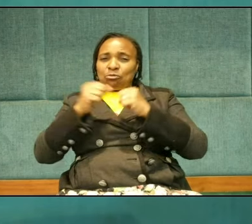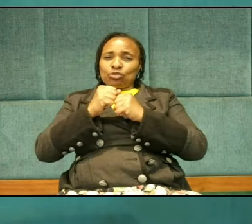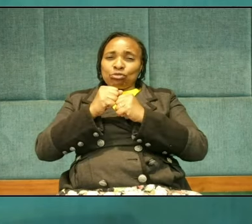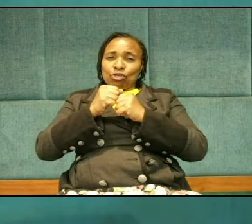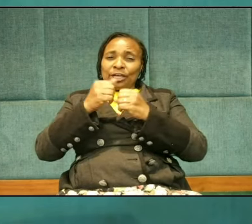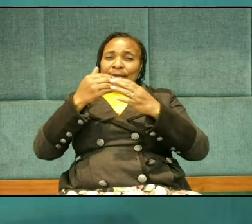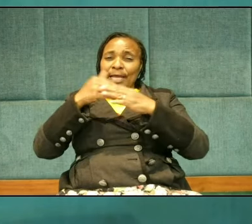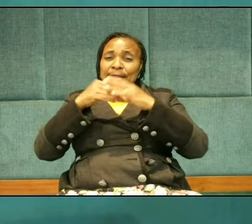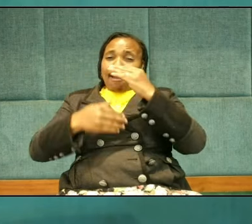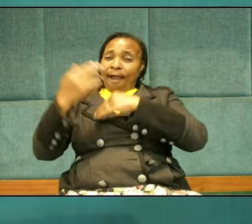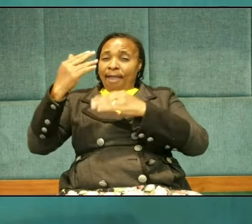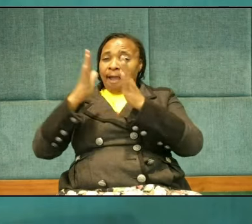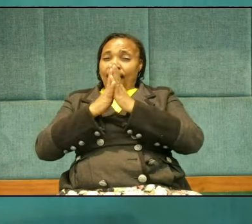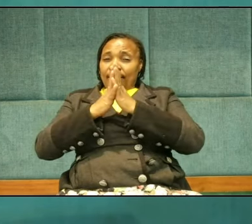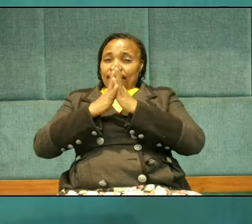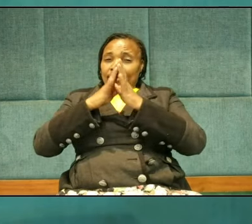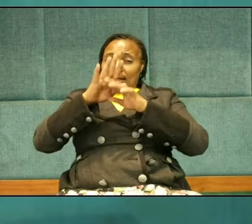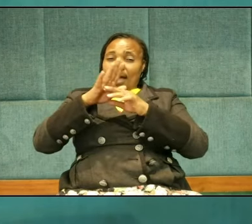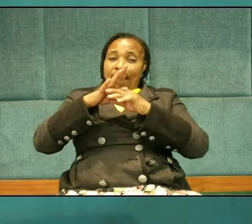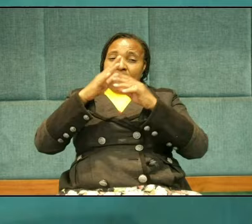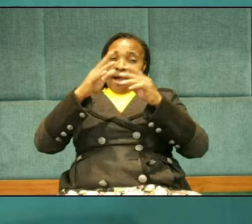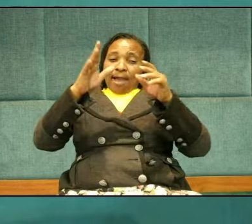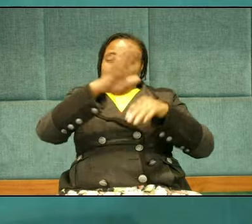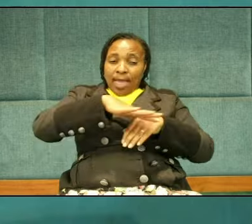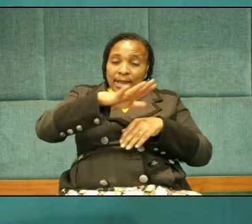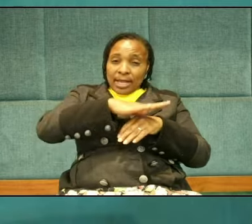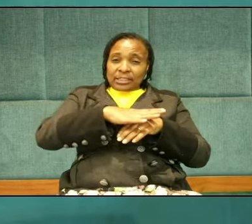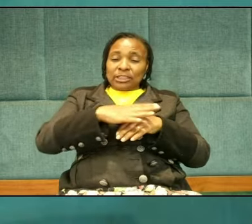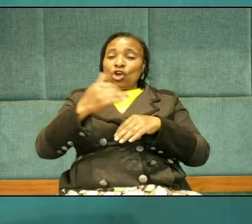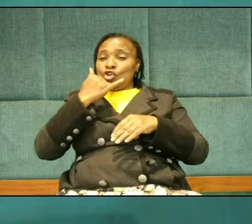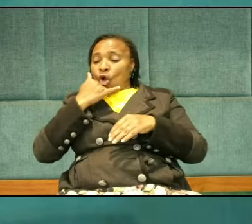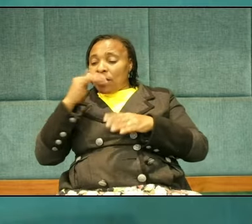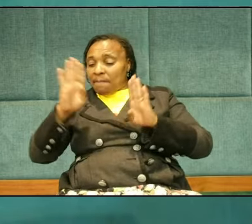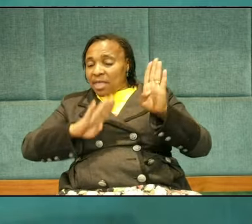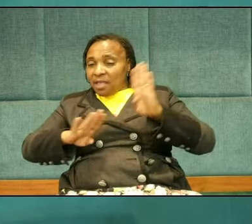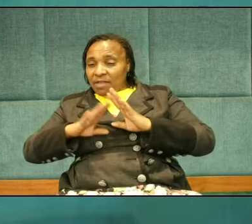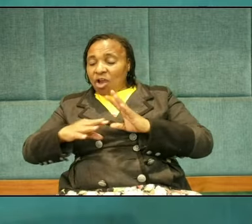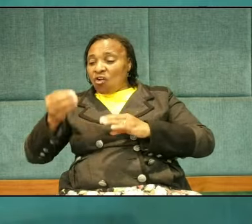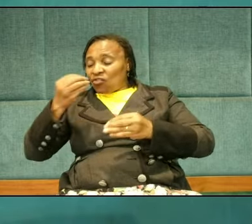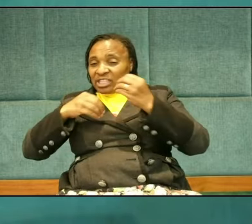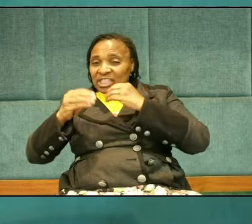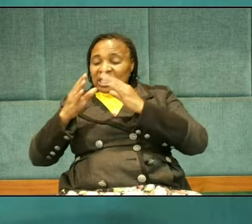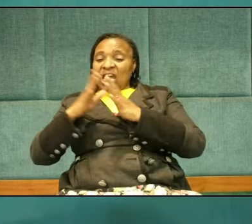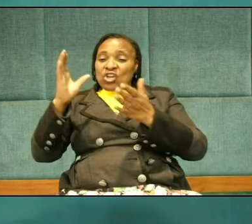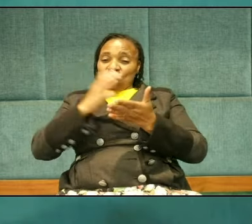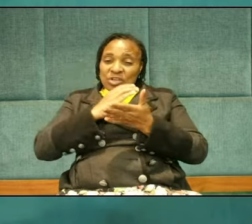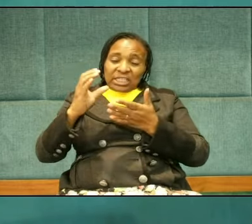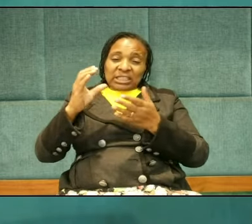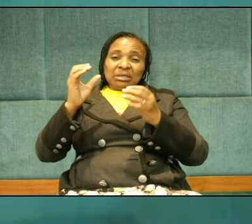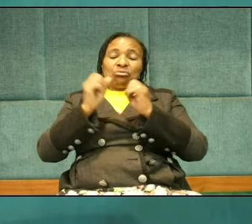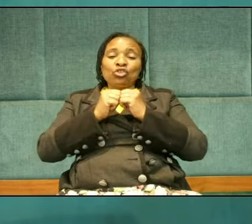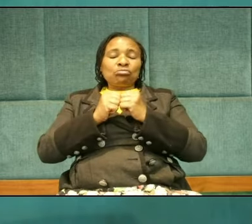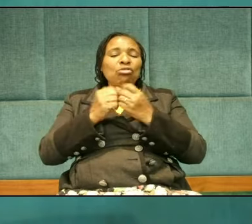nobler faculties. Wrong habits of eating and drinking lead to errors in thought and action.